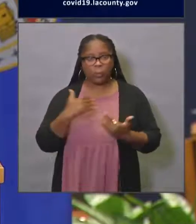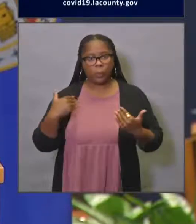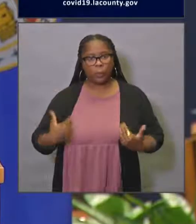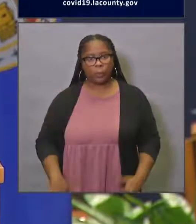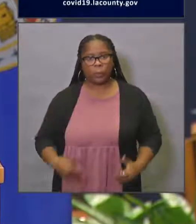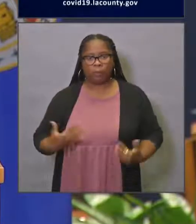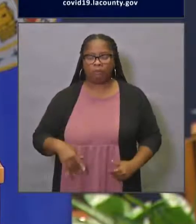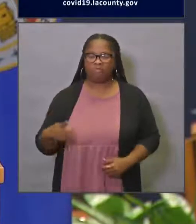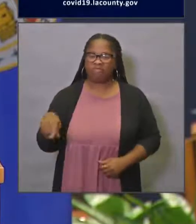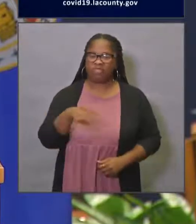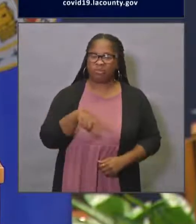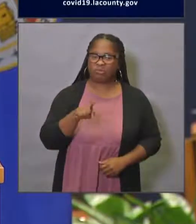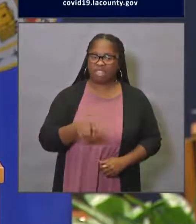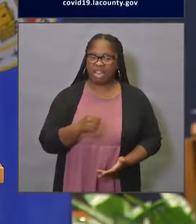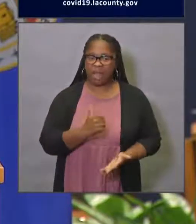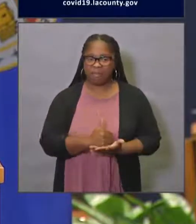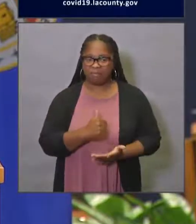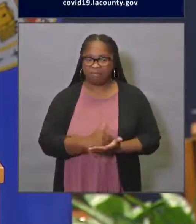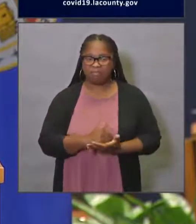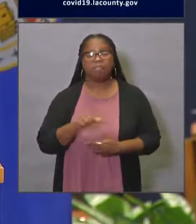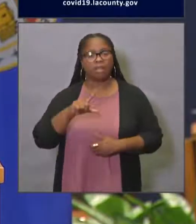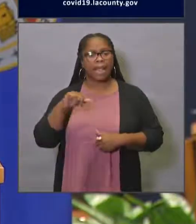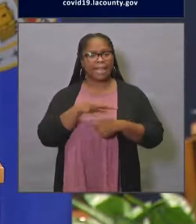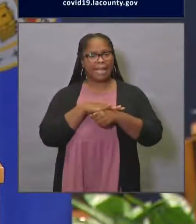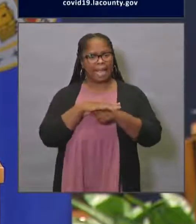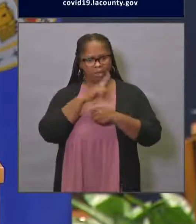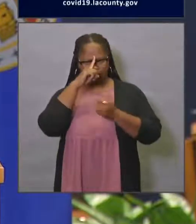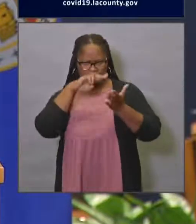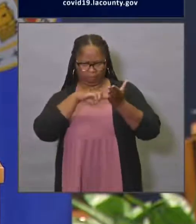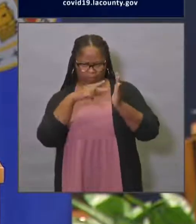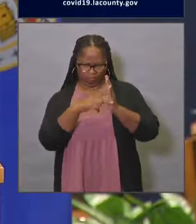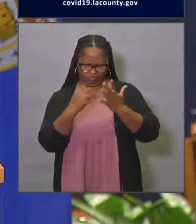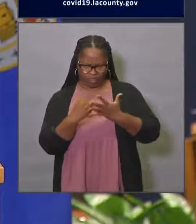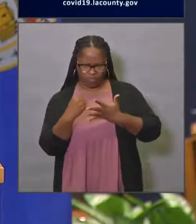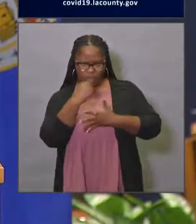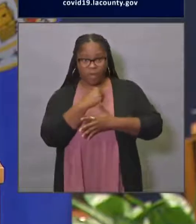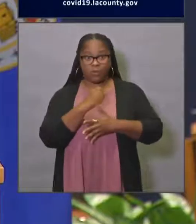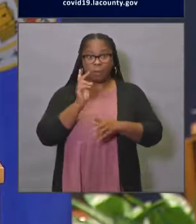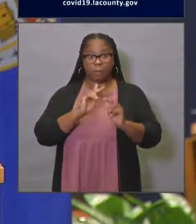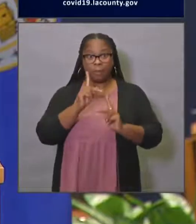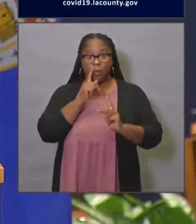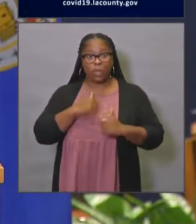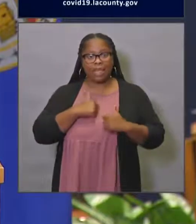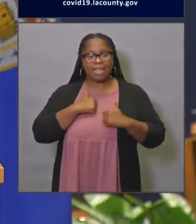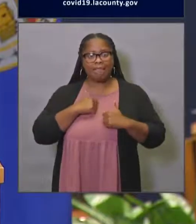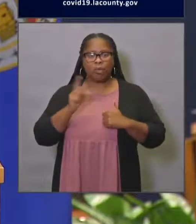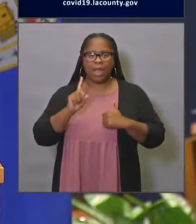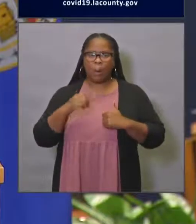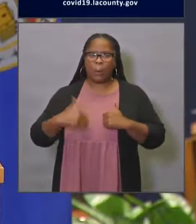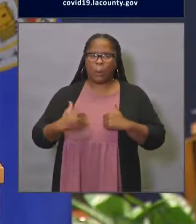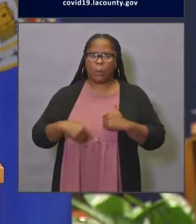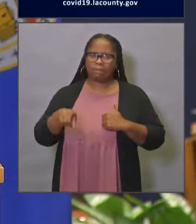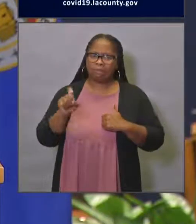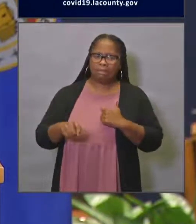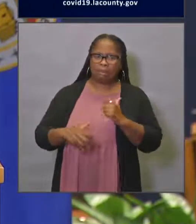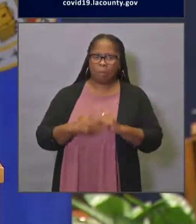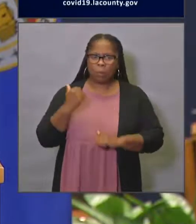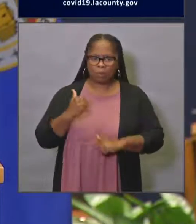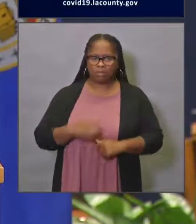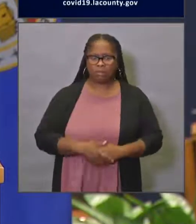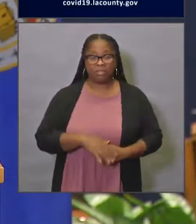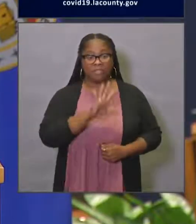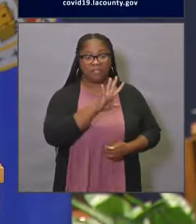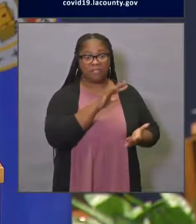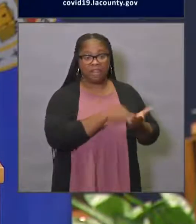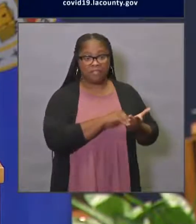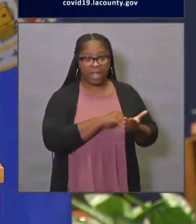residents. The county was intentional about prioritizing residents in high-need areas for assistance. 5,000 applications